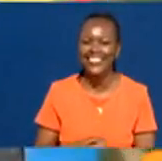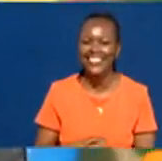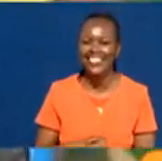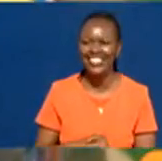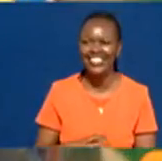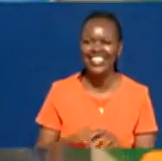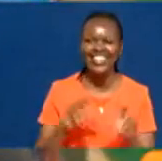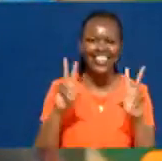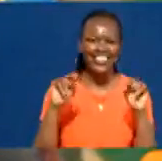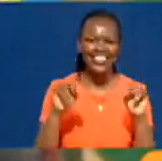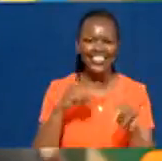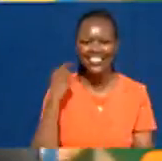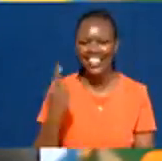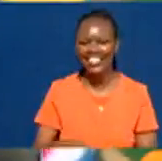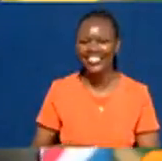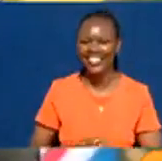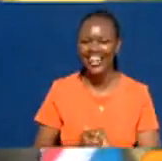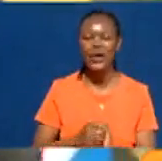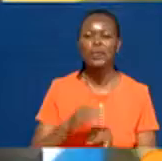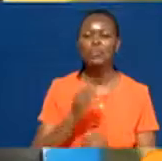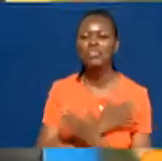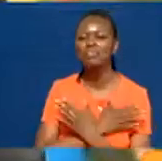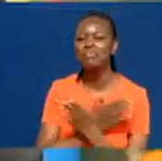It was